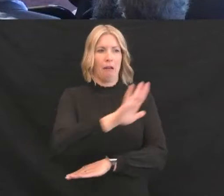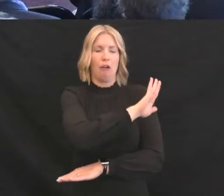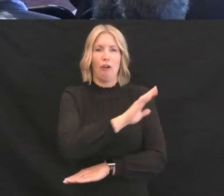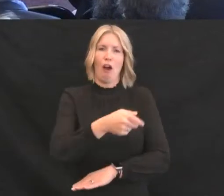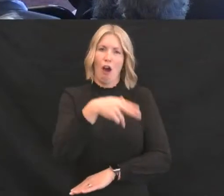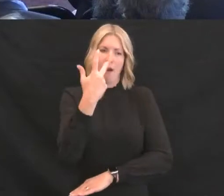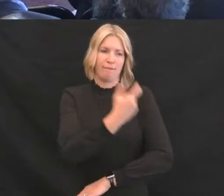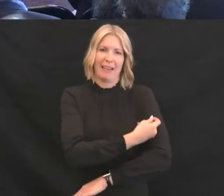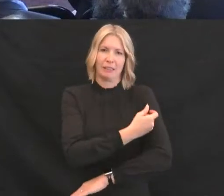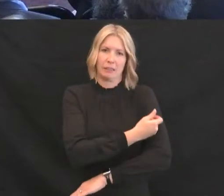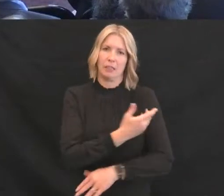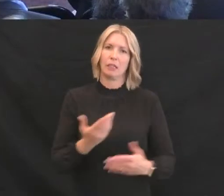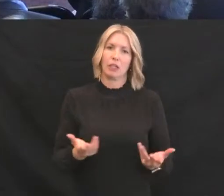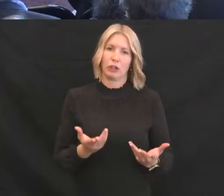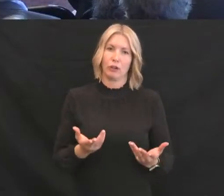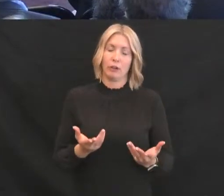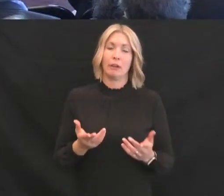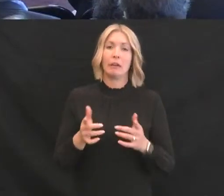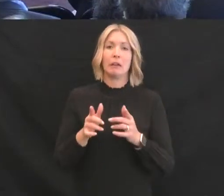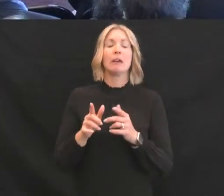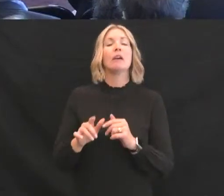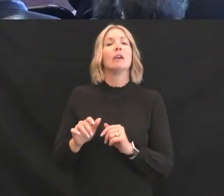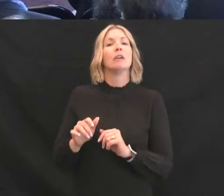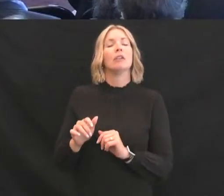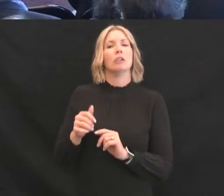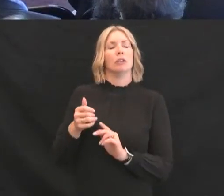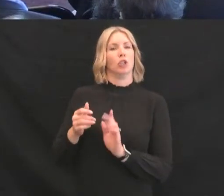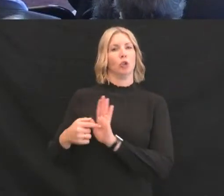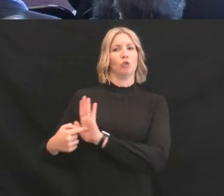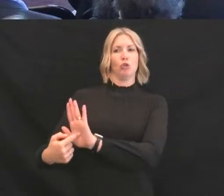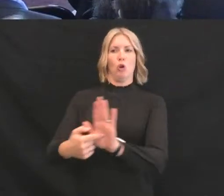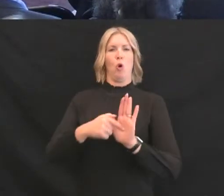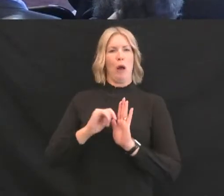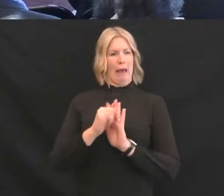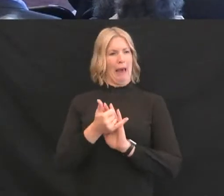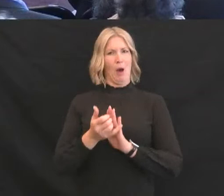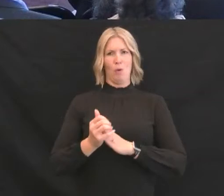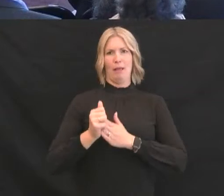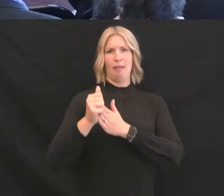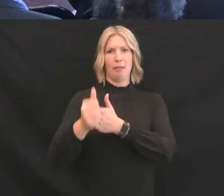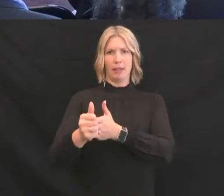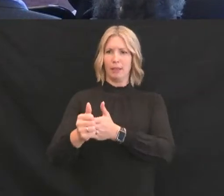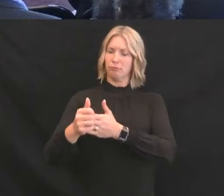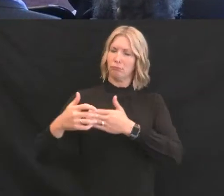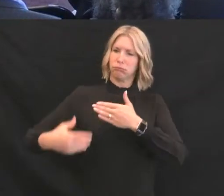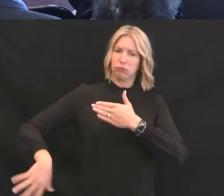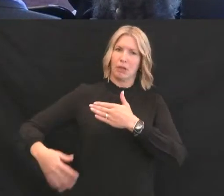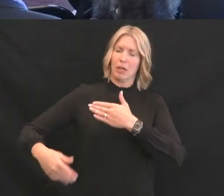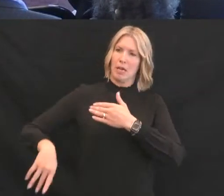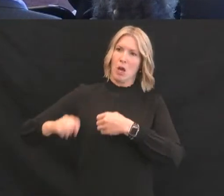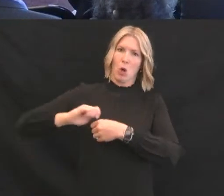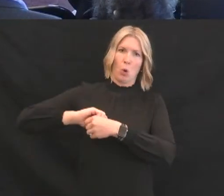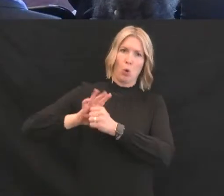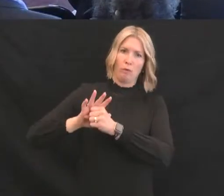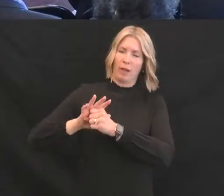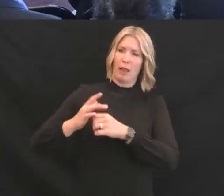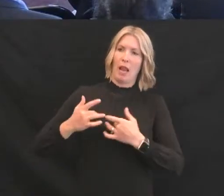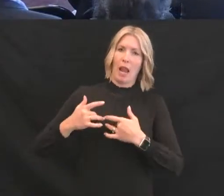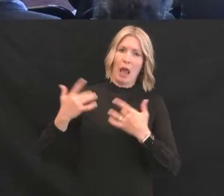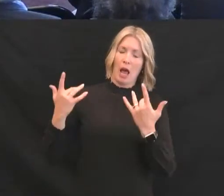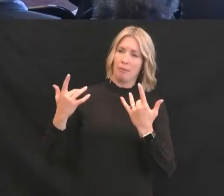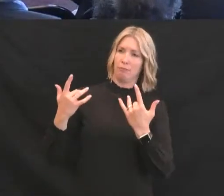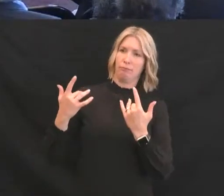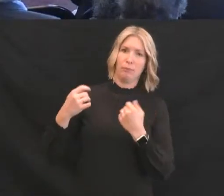Dr. Fitzgerald was notably a leader that residents of the province could rely on through hundreds of live COVID-19 briefings,